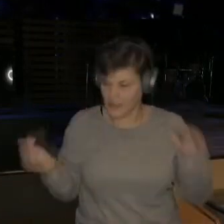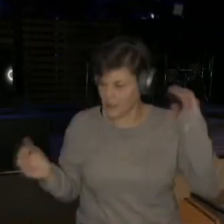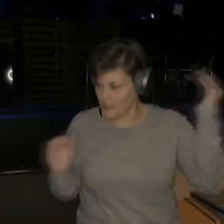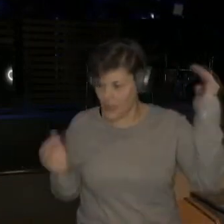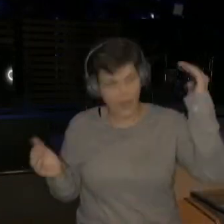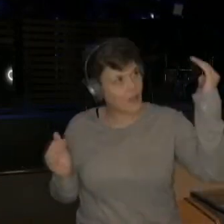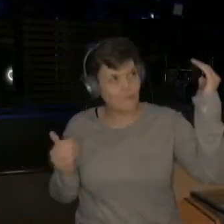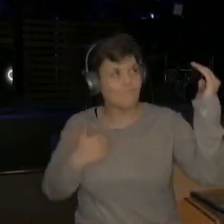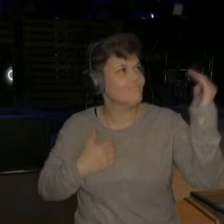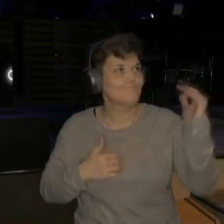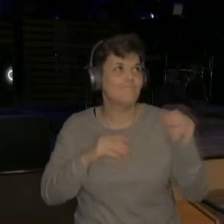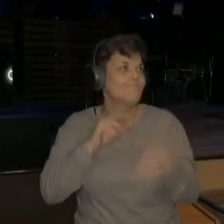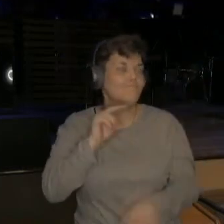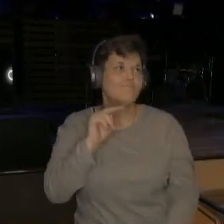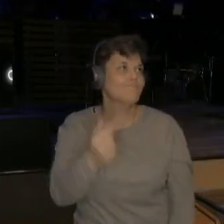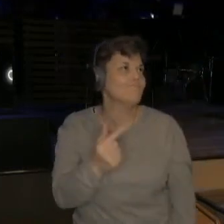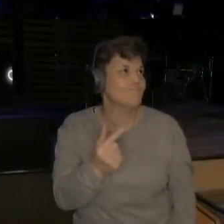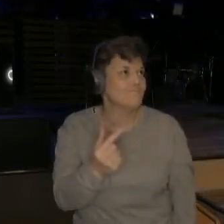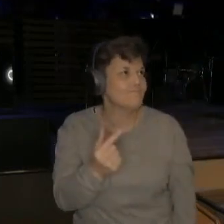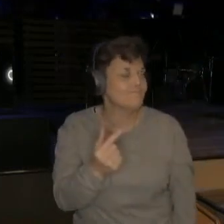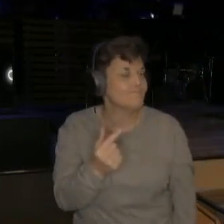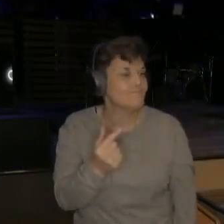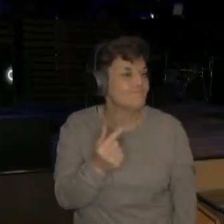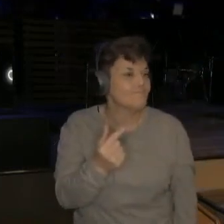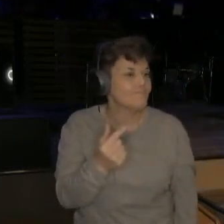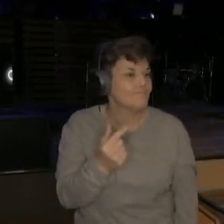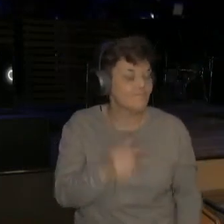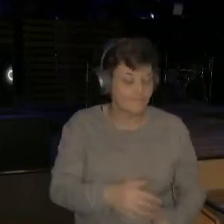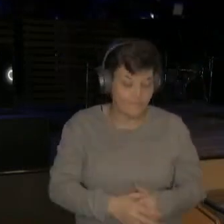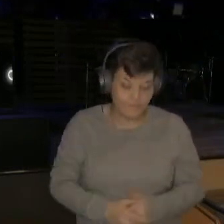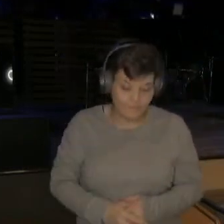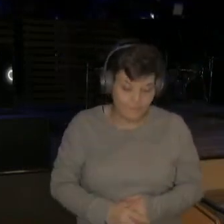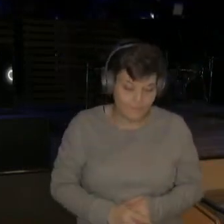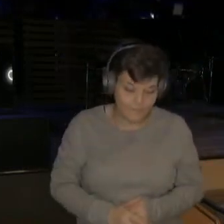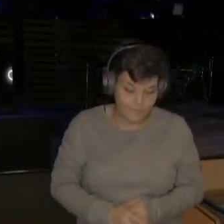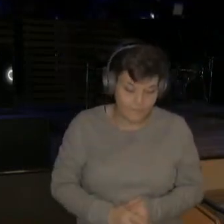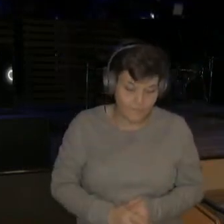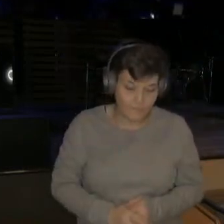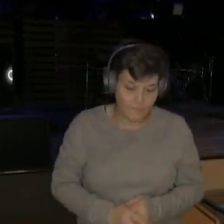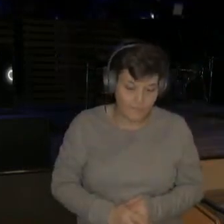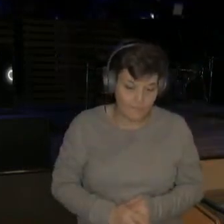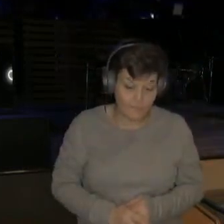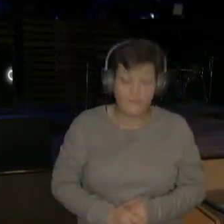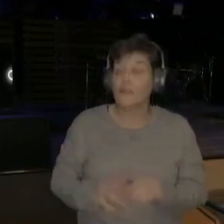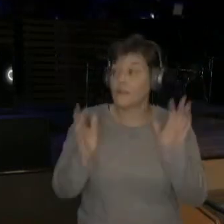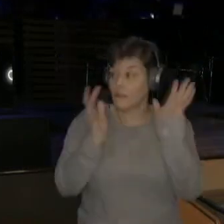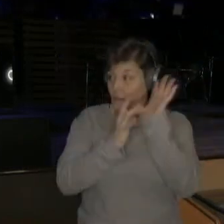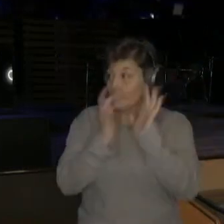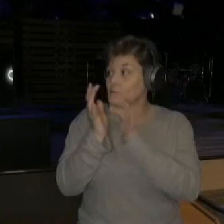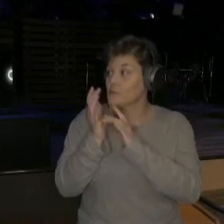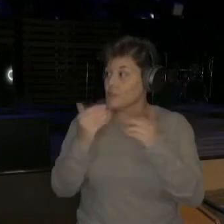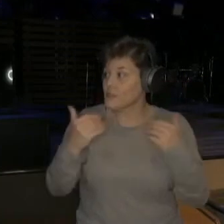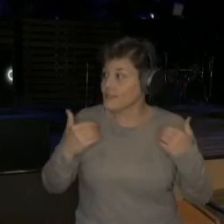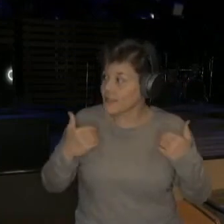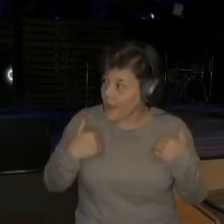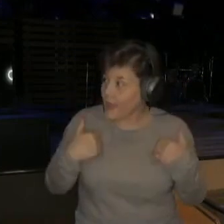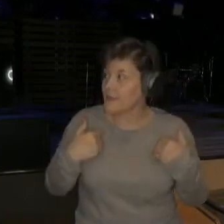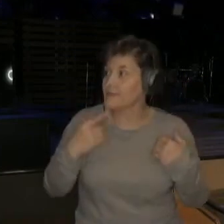of decisions that can't measure up. Well, Jesus has an answer.